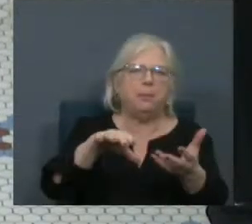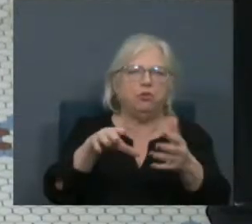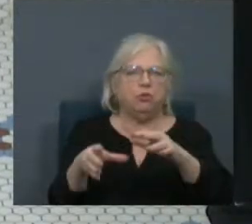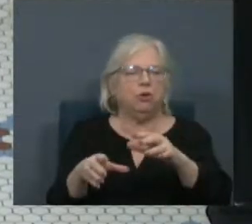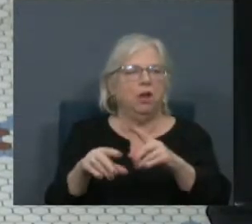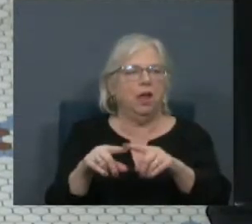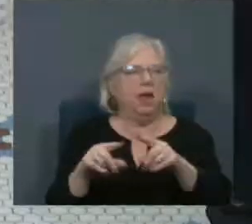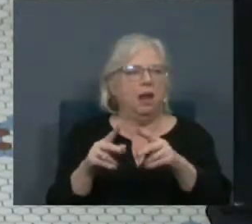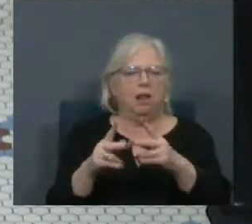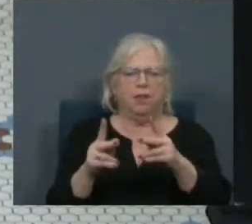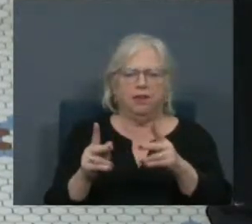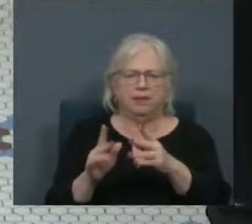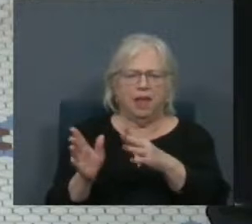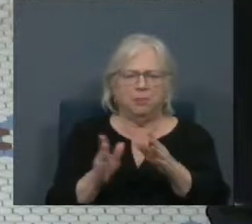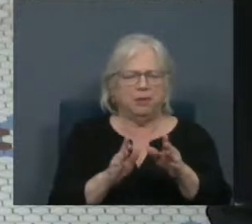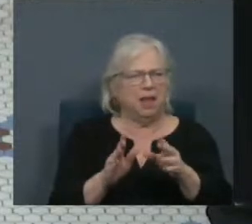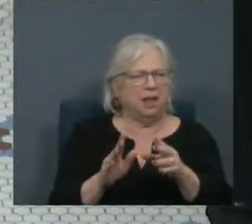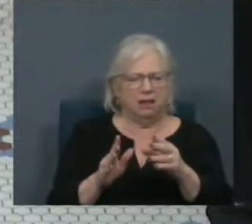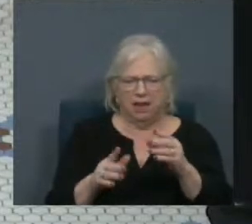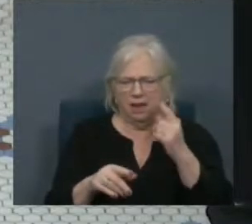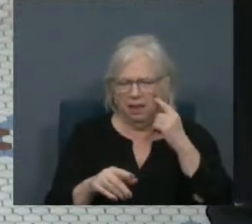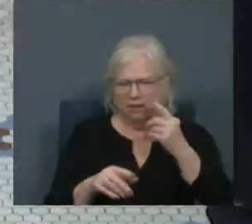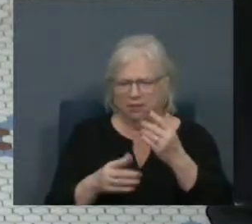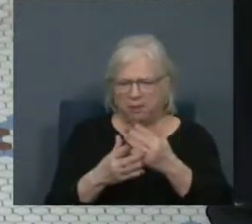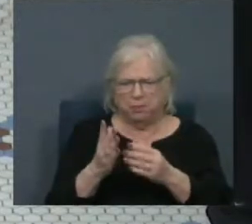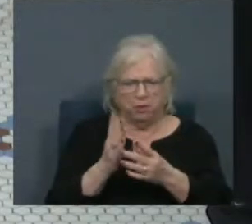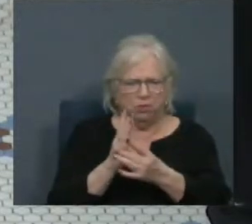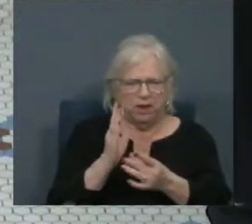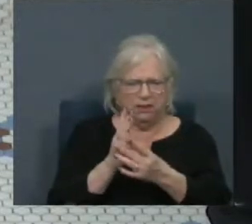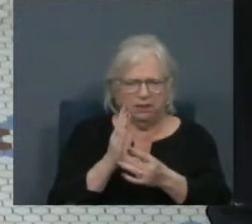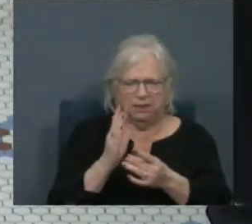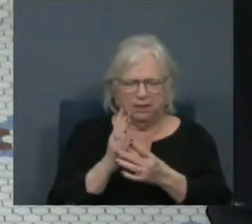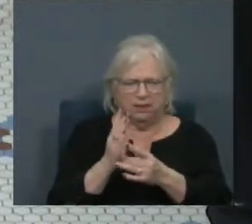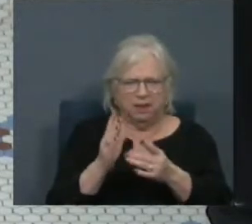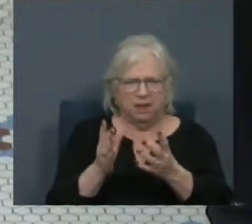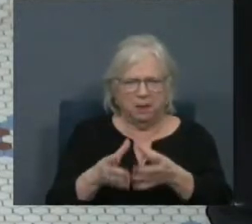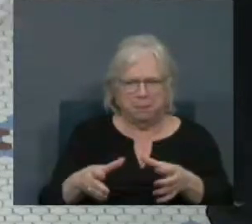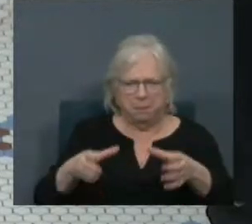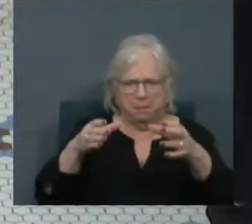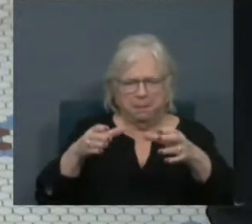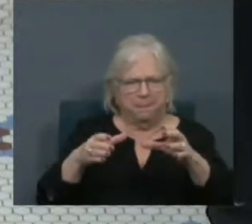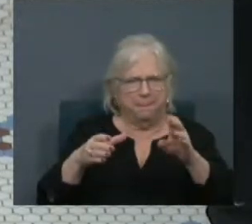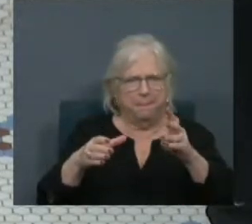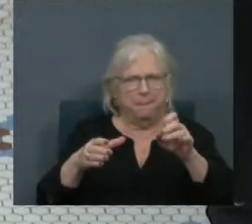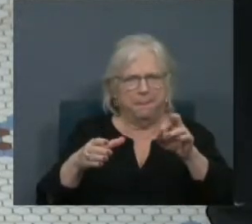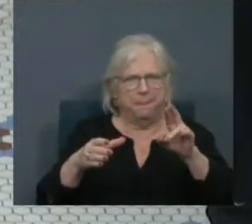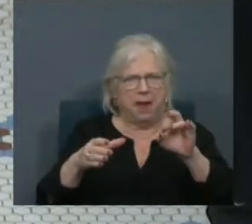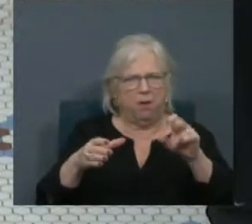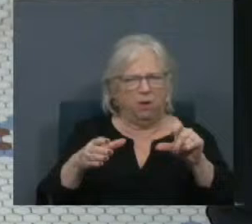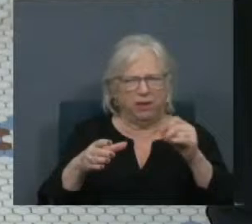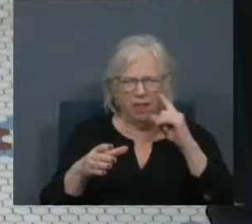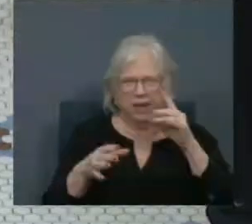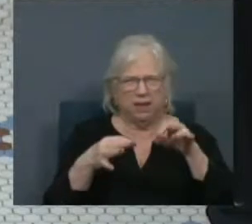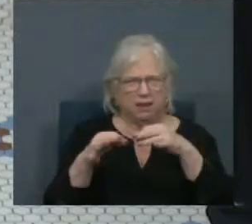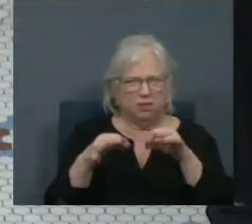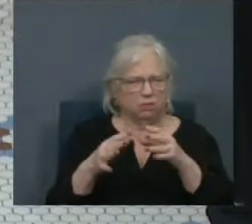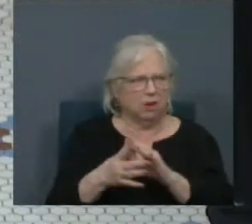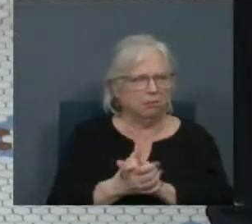and on the site plan, it's marked a couple of, I think, grease grease barrels, I think is what they're described.